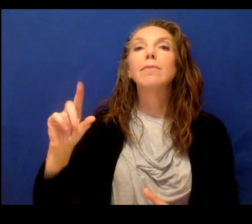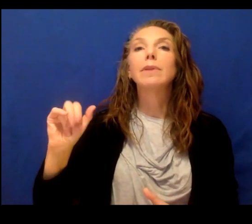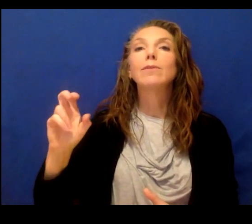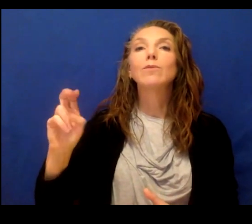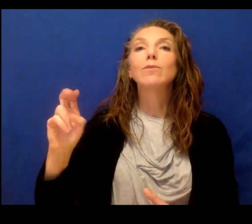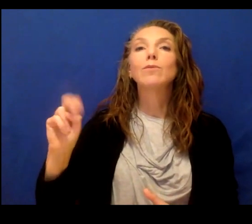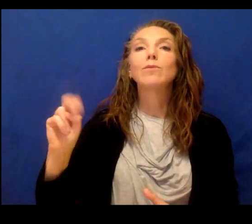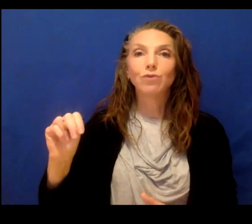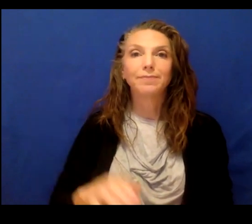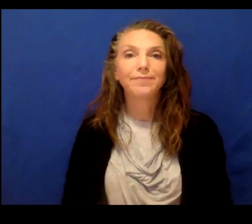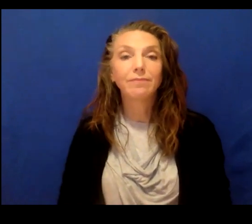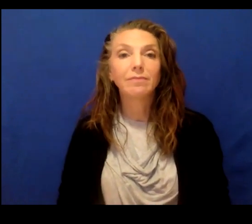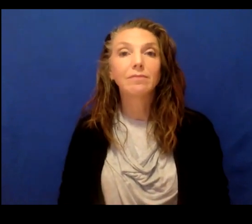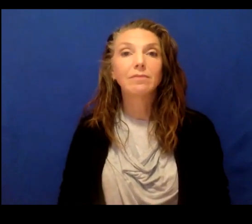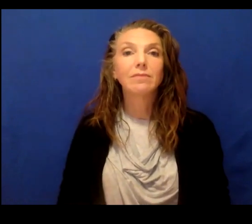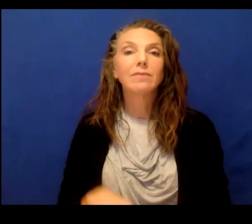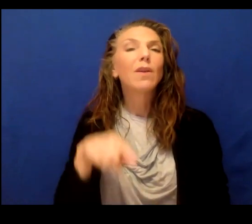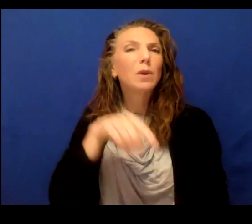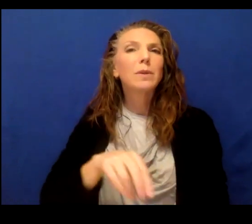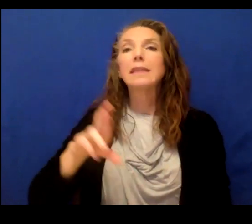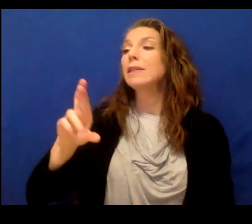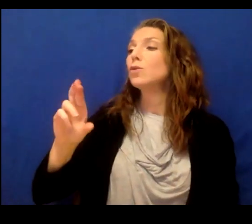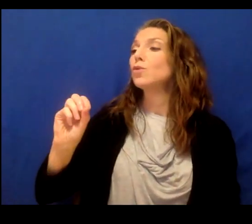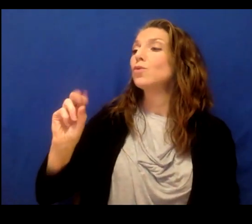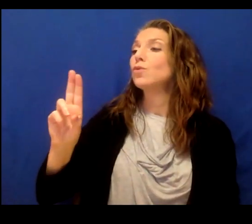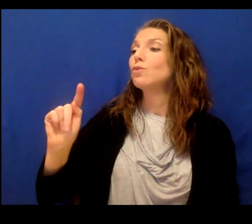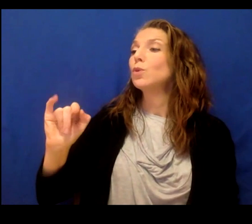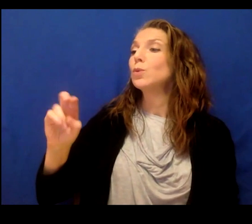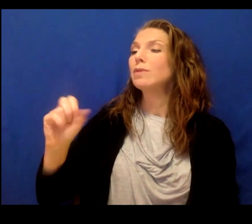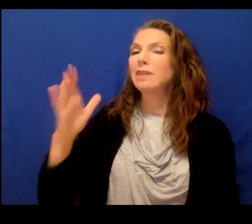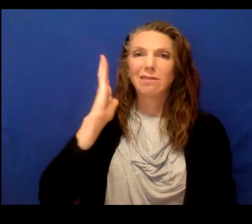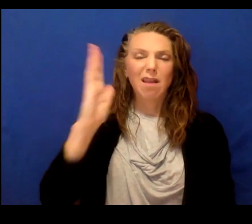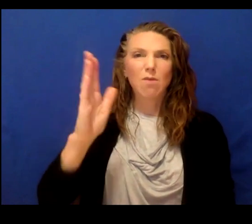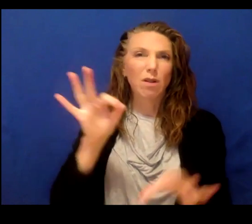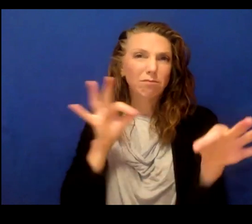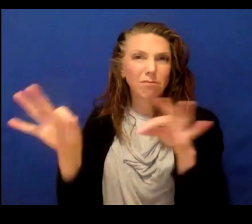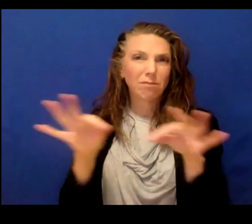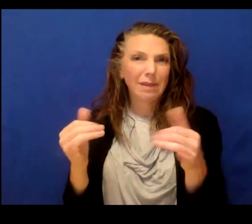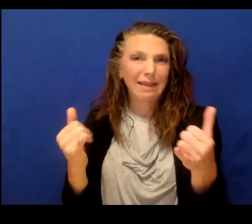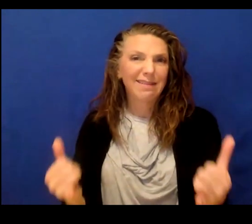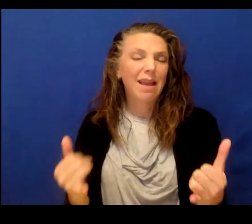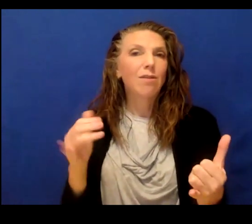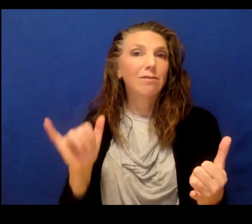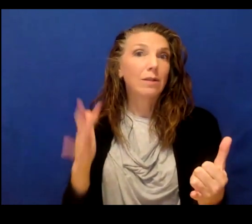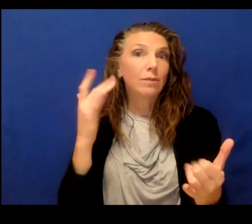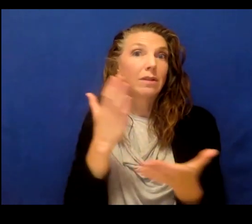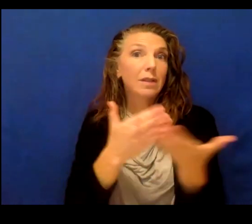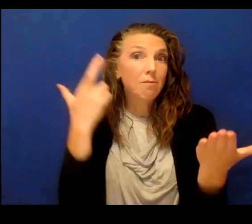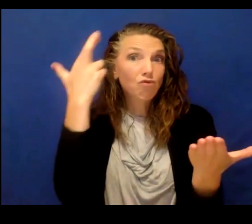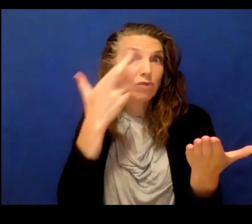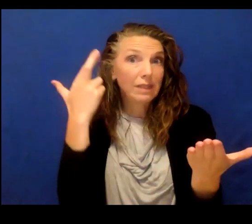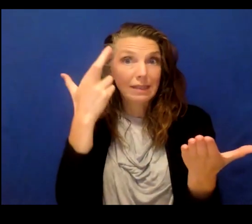many reasons, and the ones that I'll briefly overview right now are just some of the reasons,